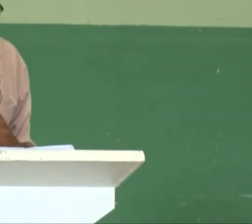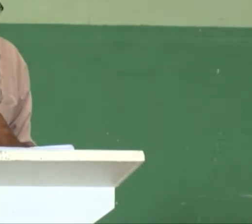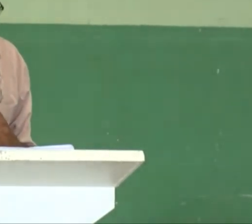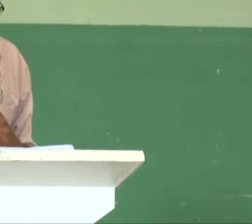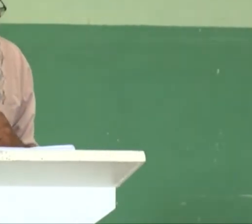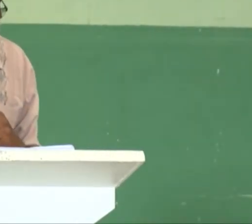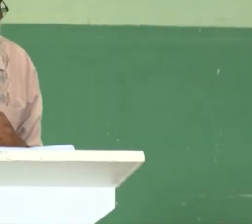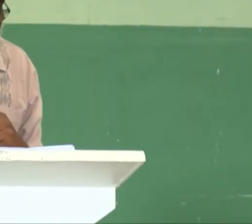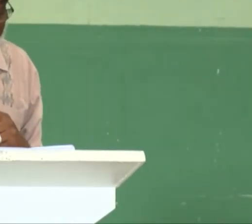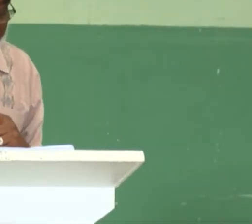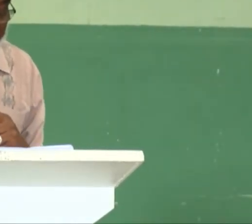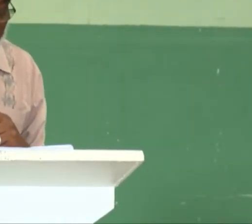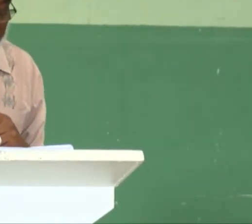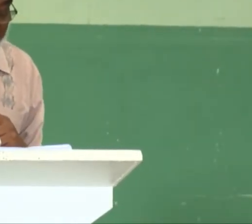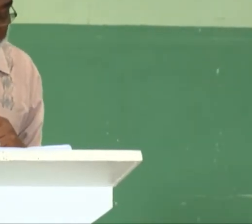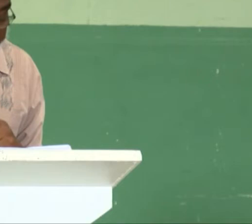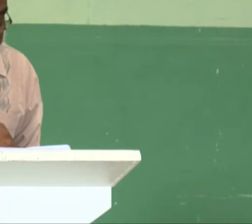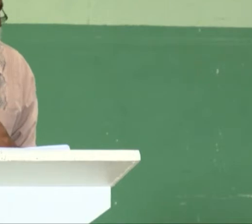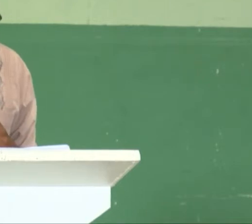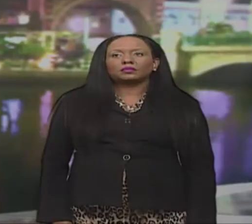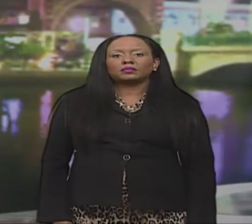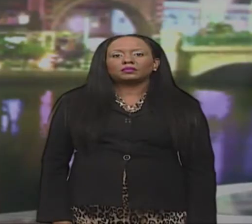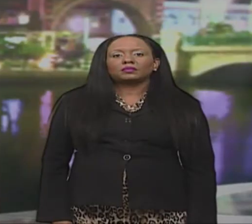up, especially as it relates to fruit production.